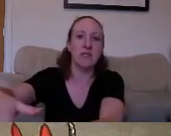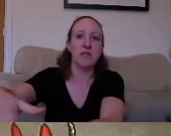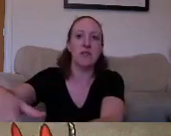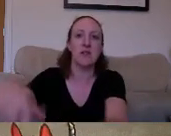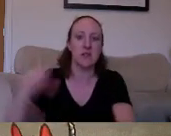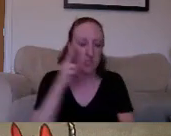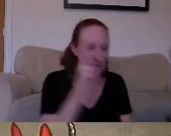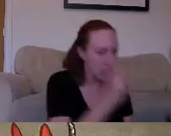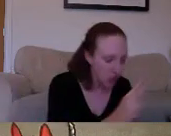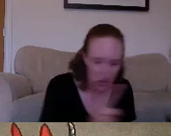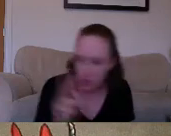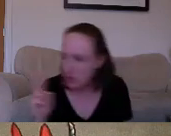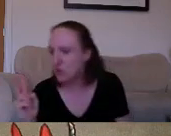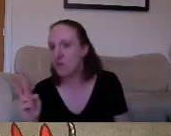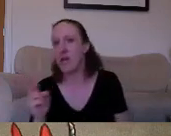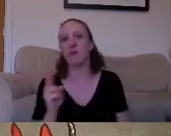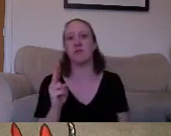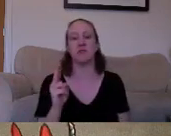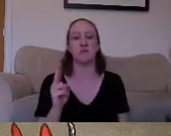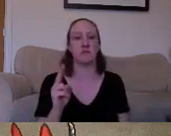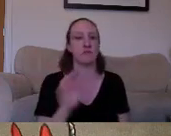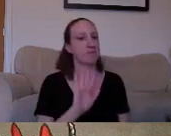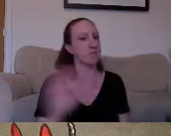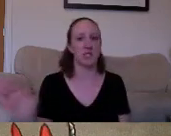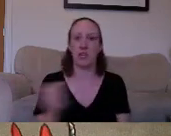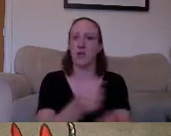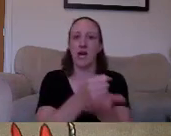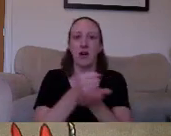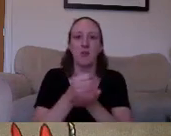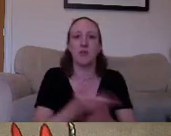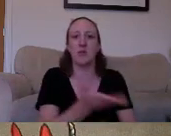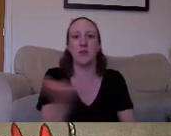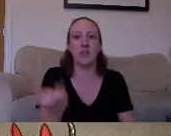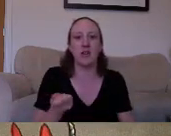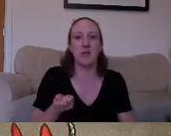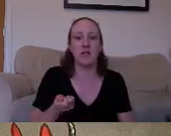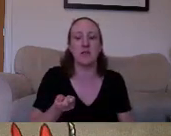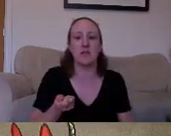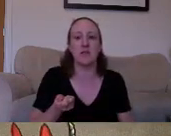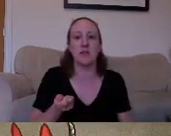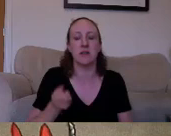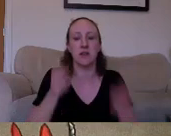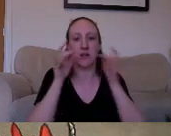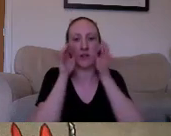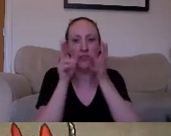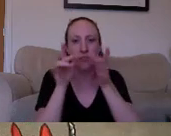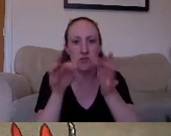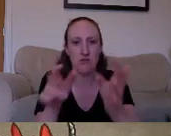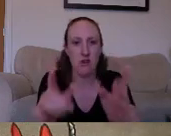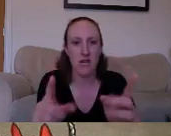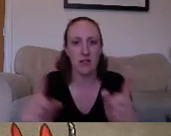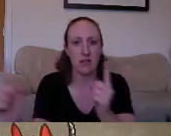ground. She looked all around, but no help could be found.